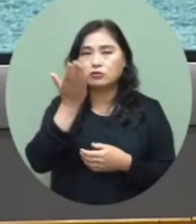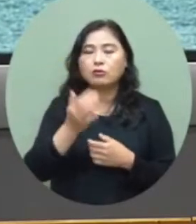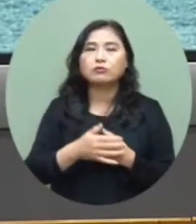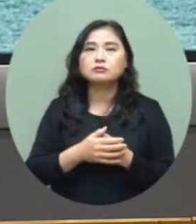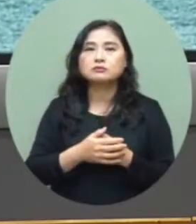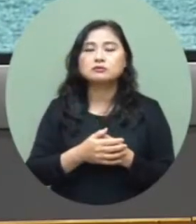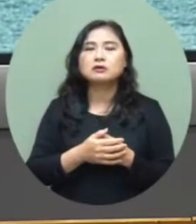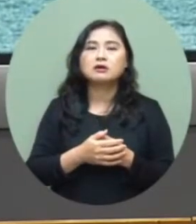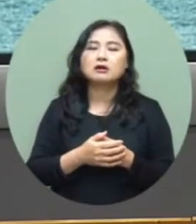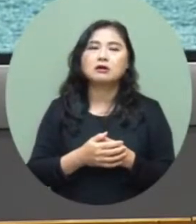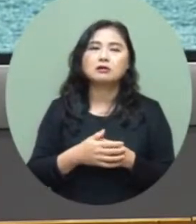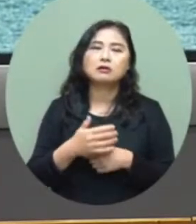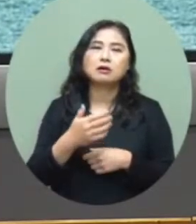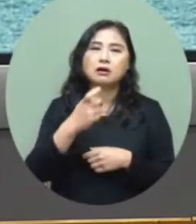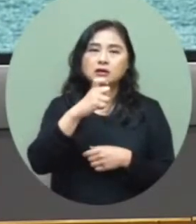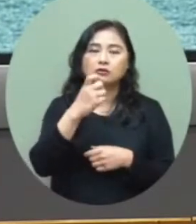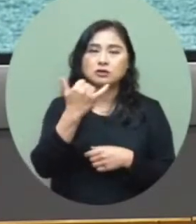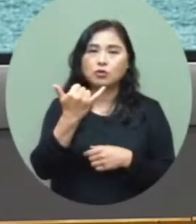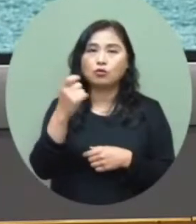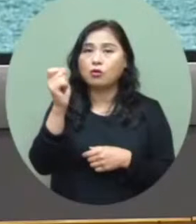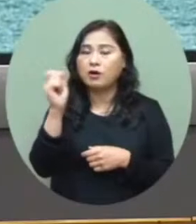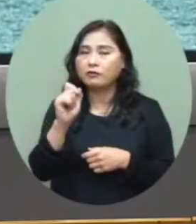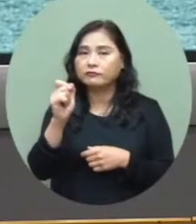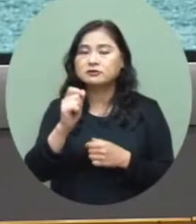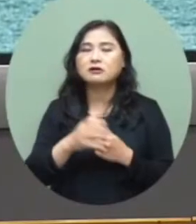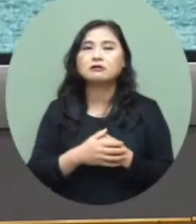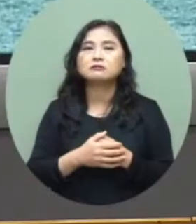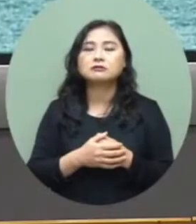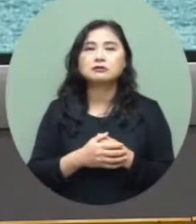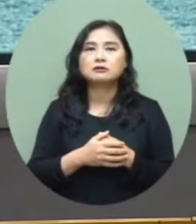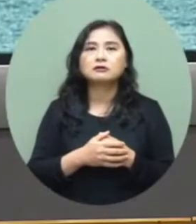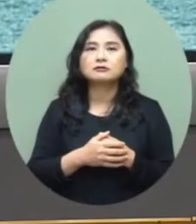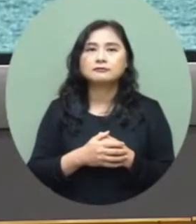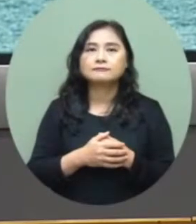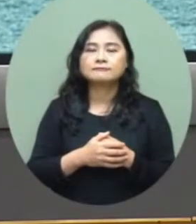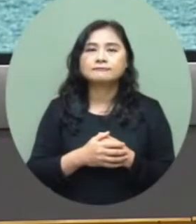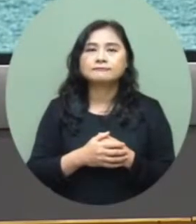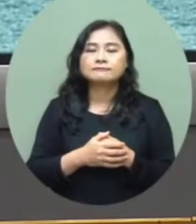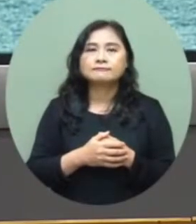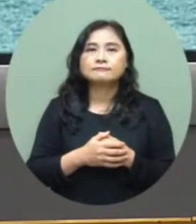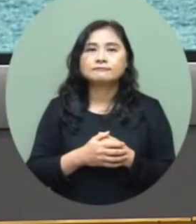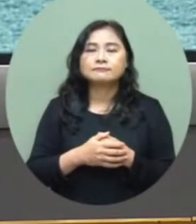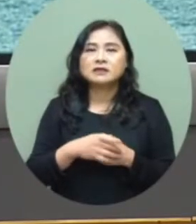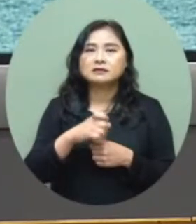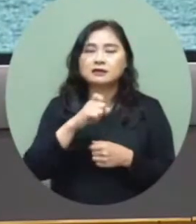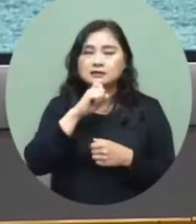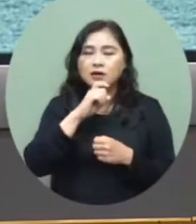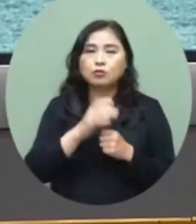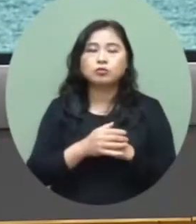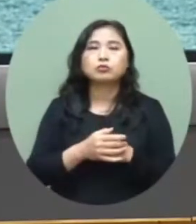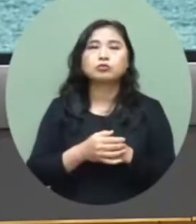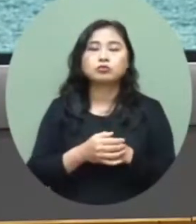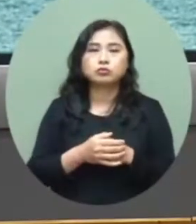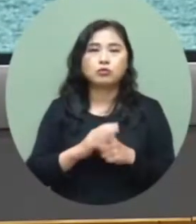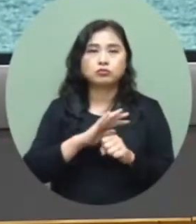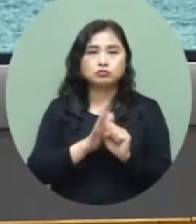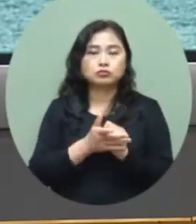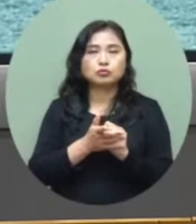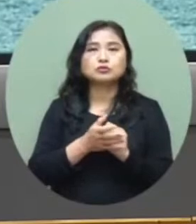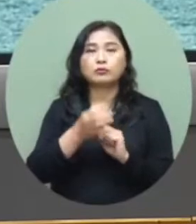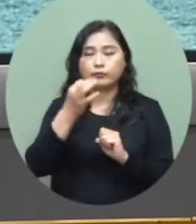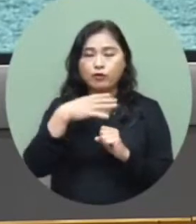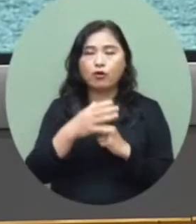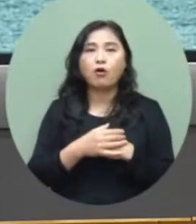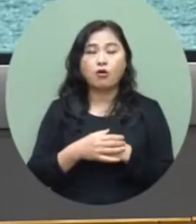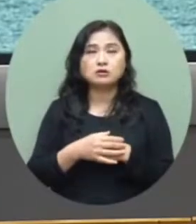also currently we have effective antiviral medications when given in the early stage of the illness. On